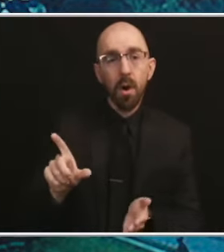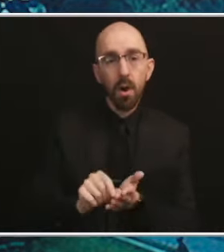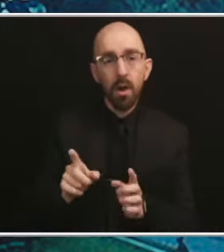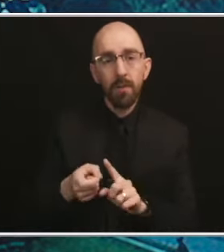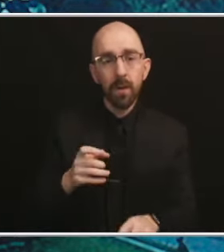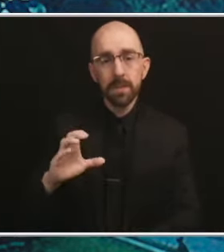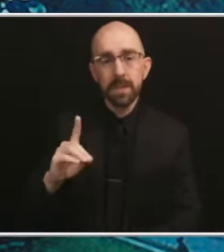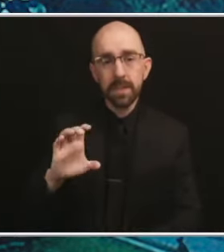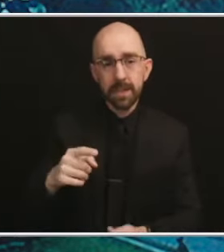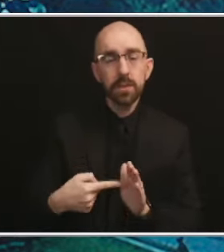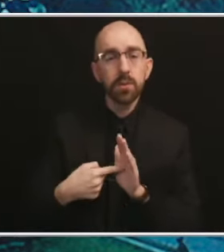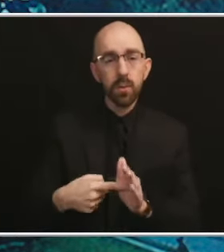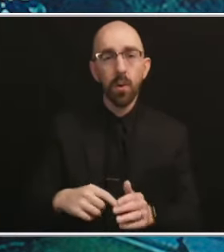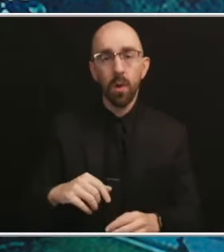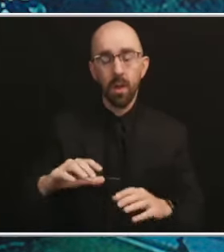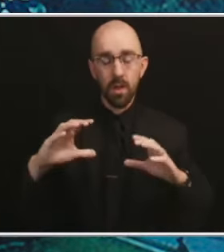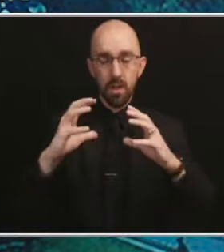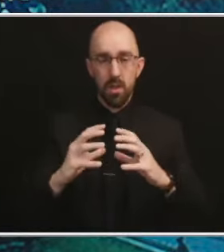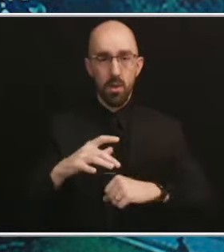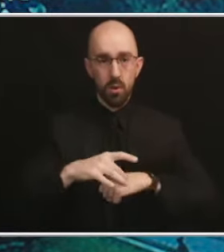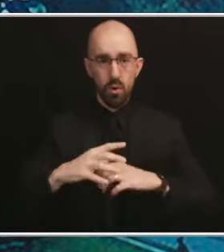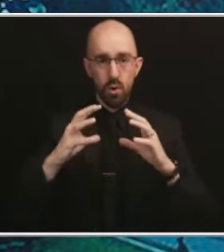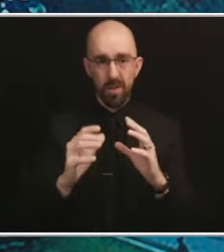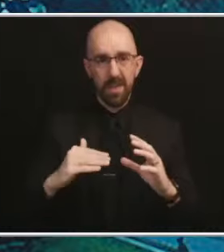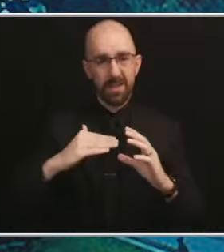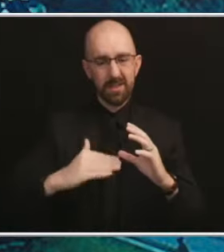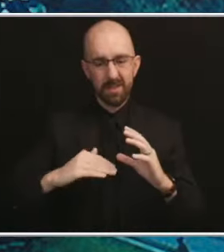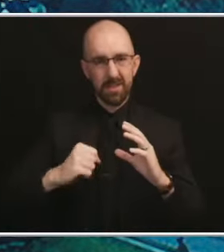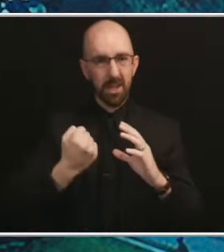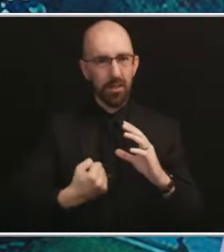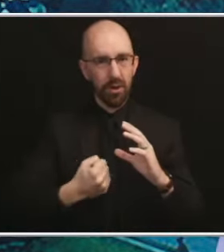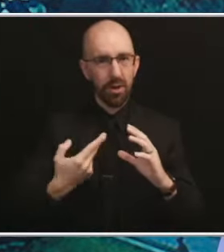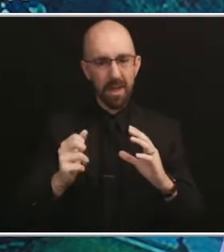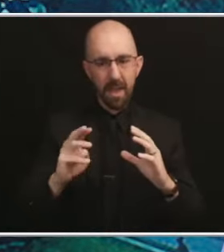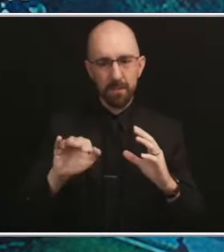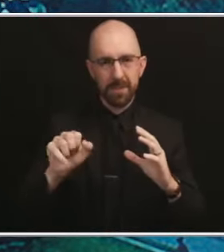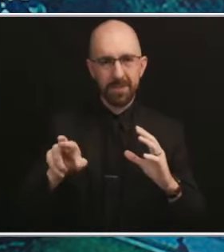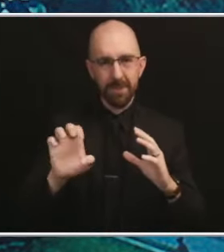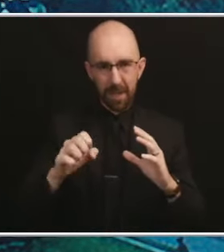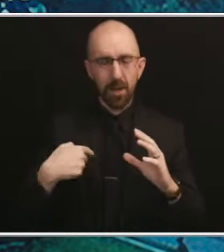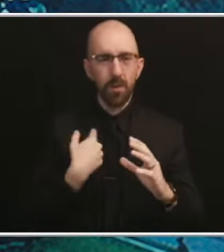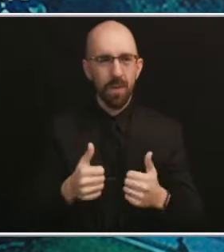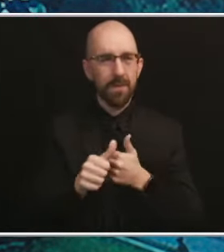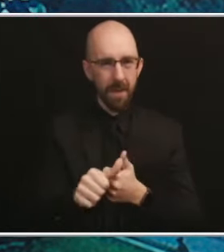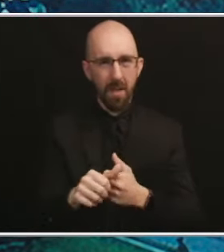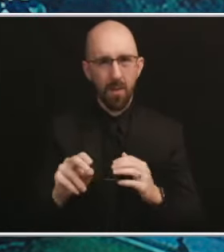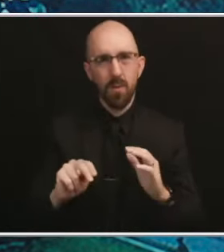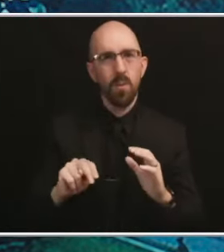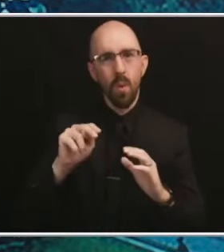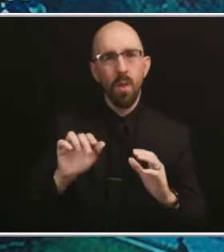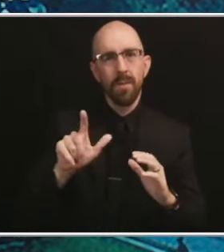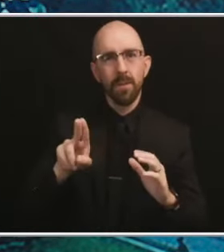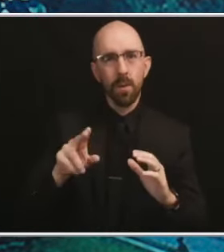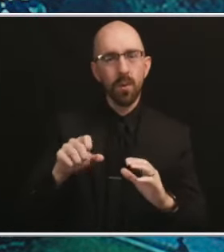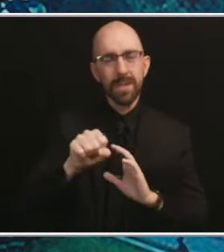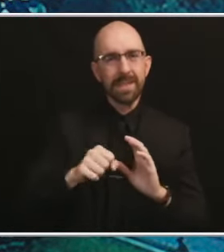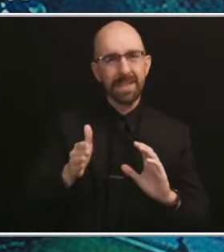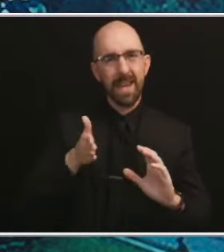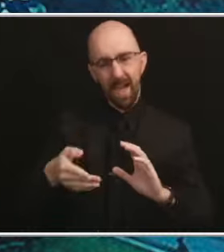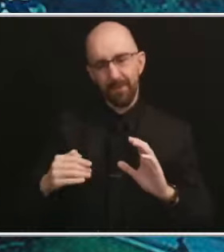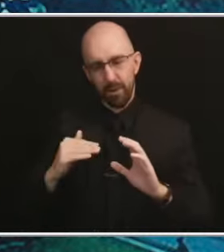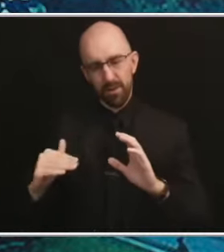the Southern Hemisphere, and again, we typically follow the Southern Hemisphere in our Northern Hemisphere influenza season, there was about a